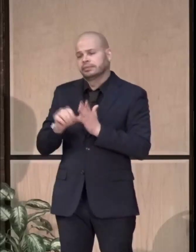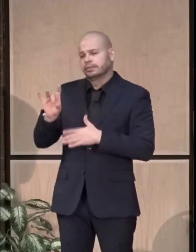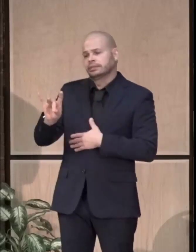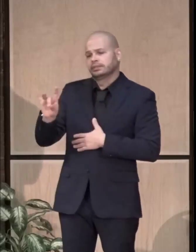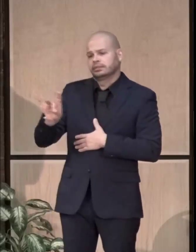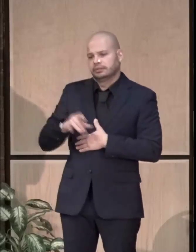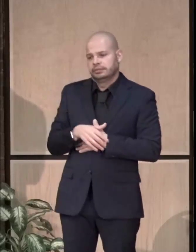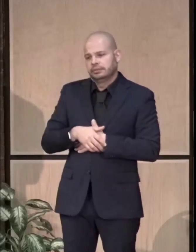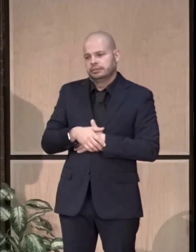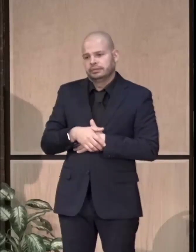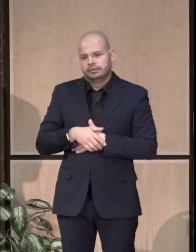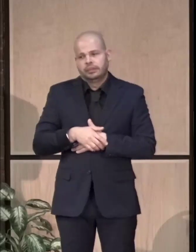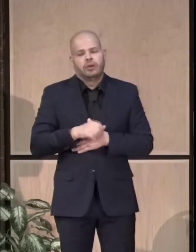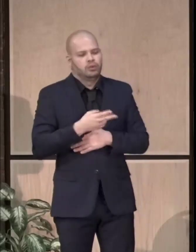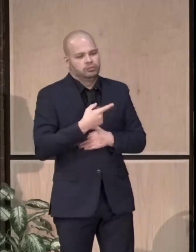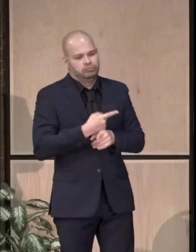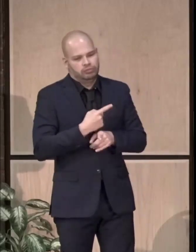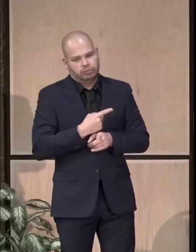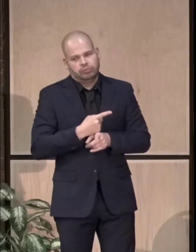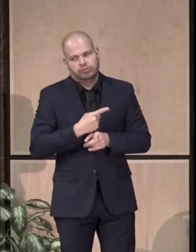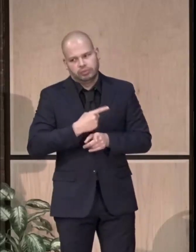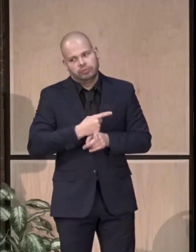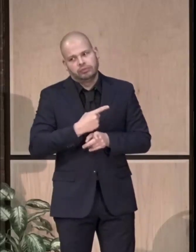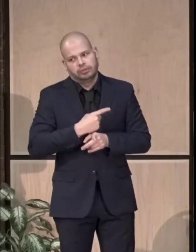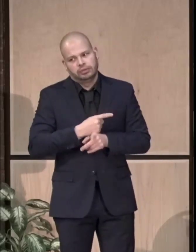Yes. Was that misleading?